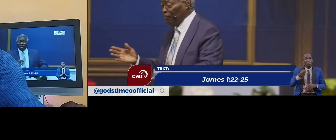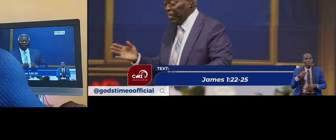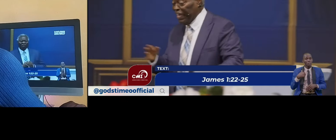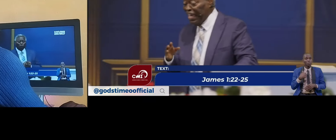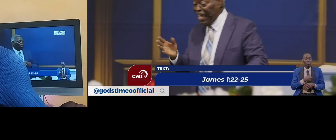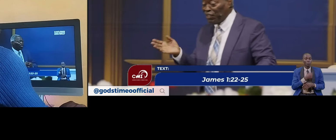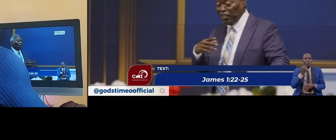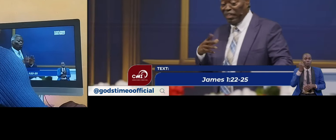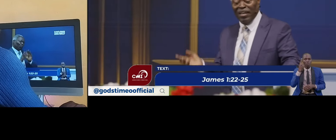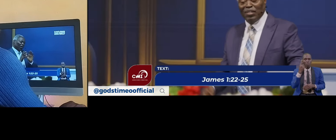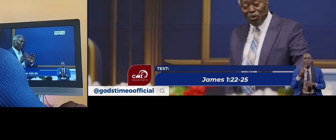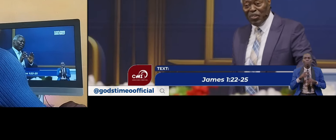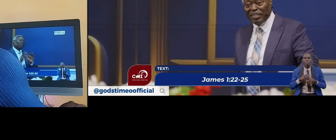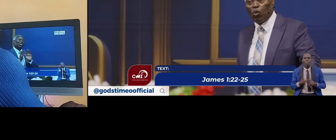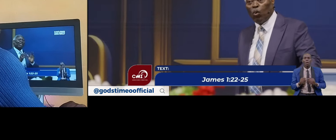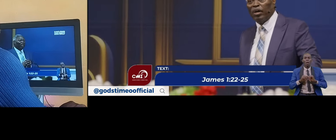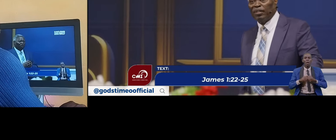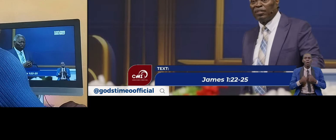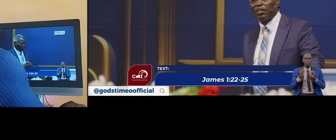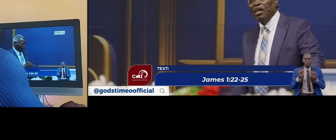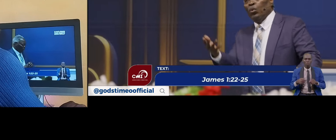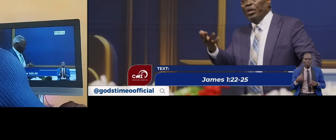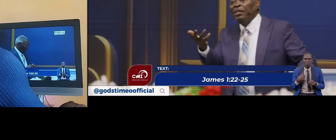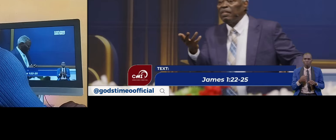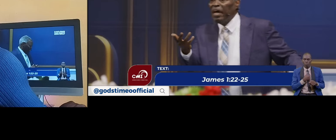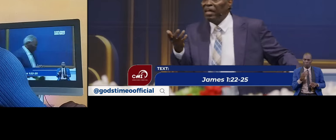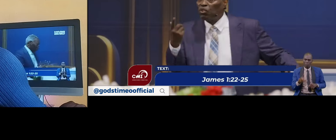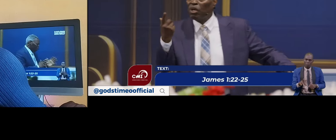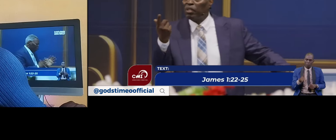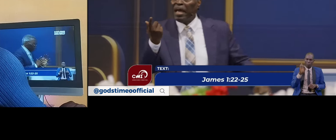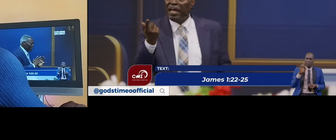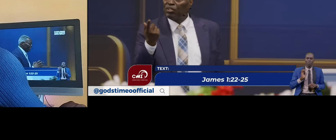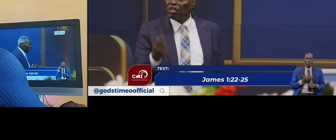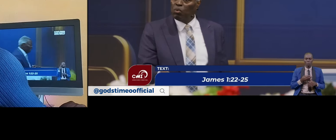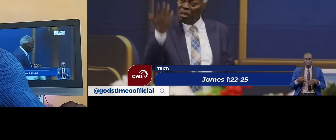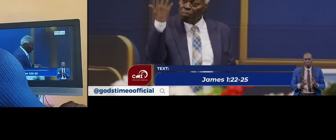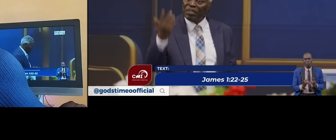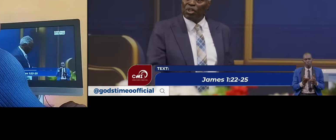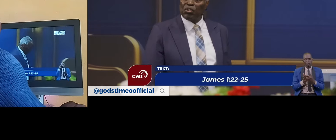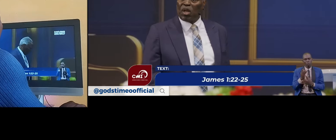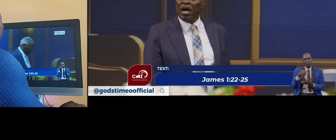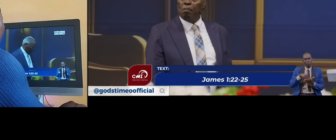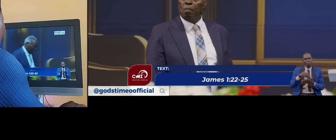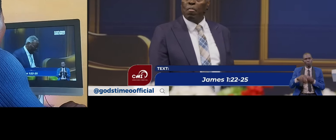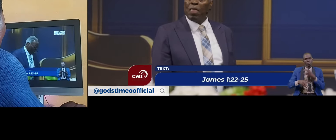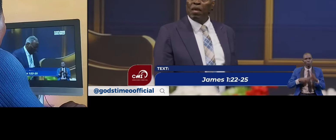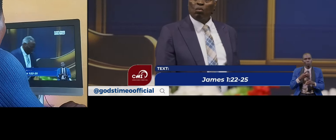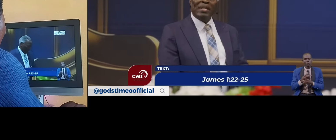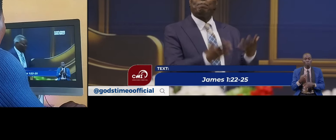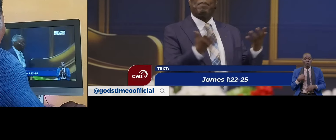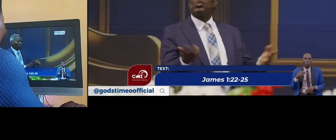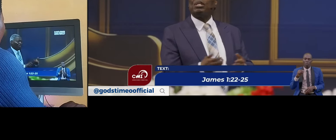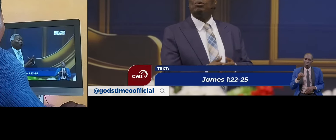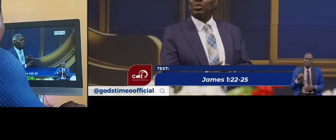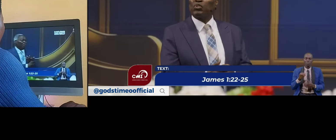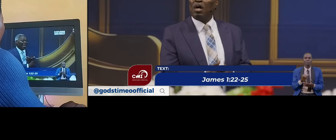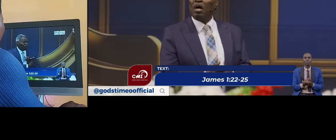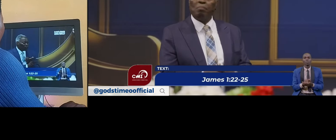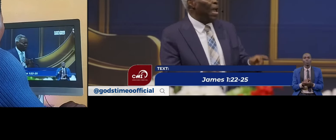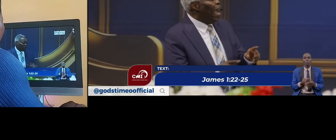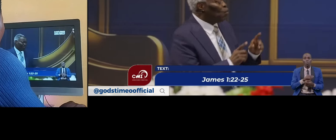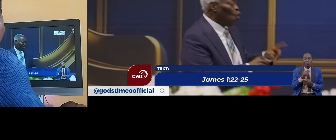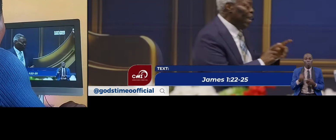we navigate through this world? We need that so that when the pressures come, when the